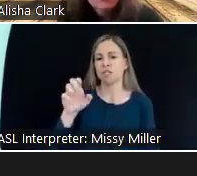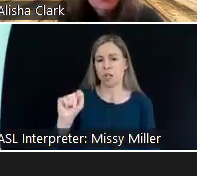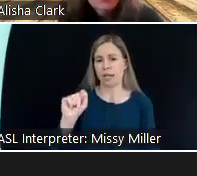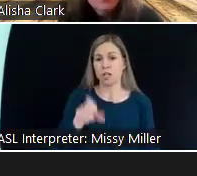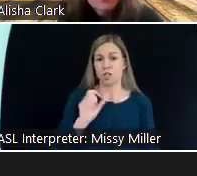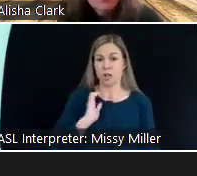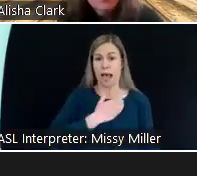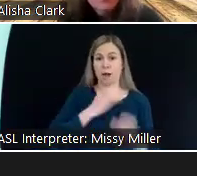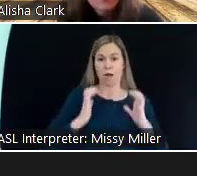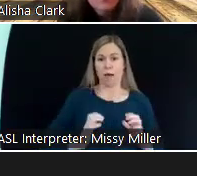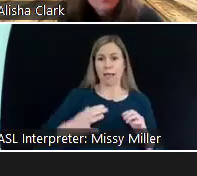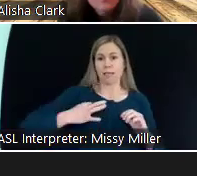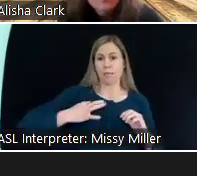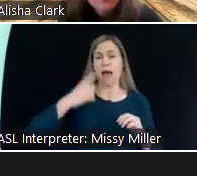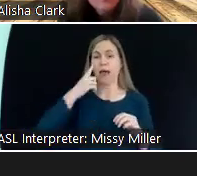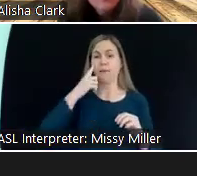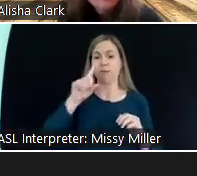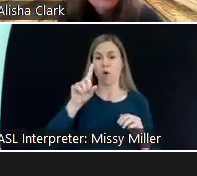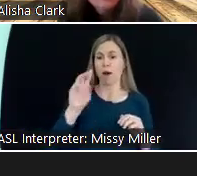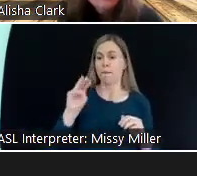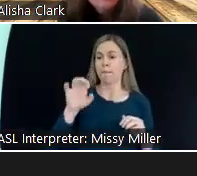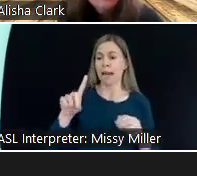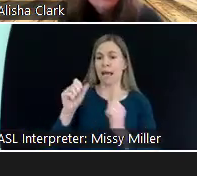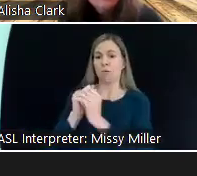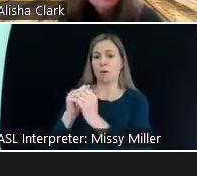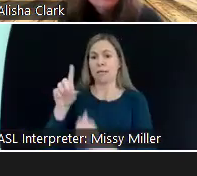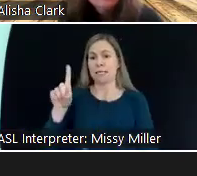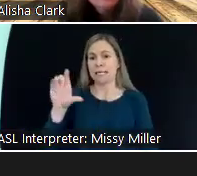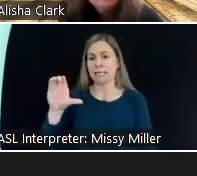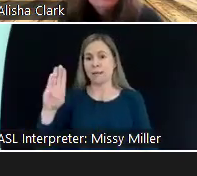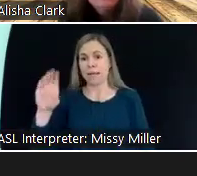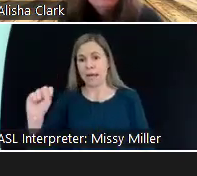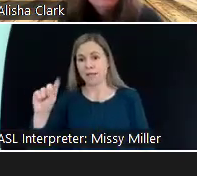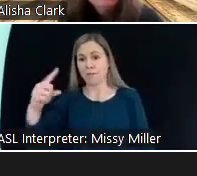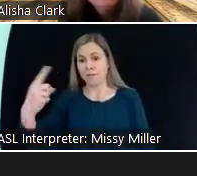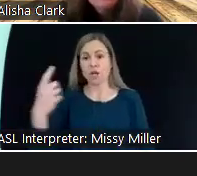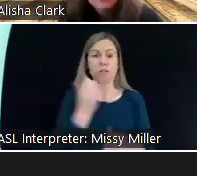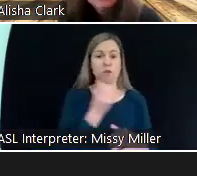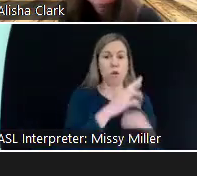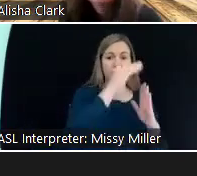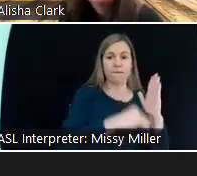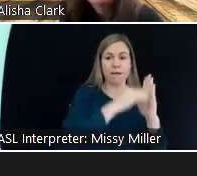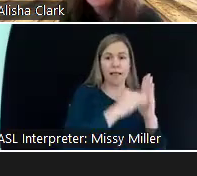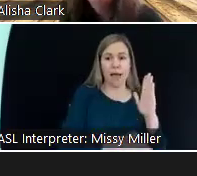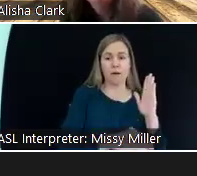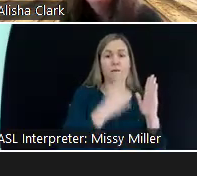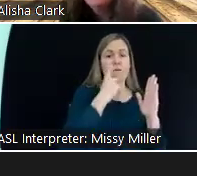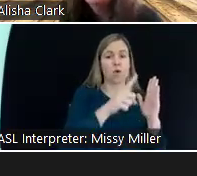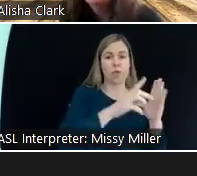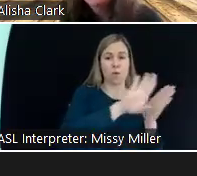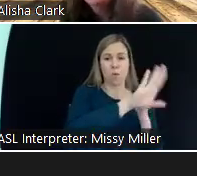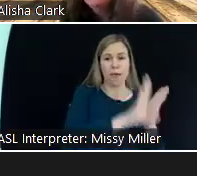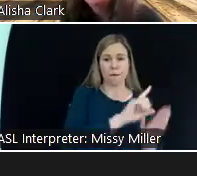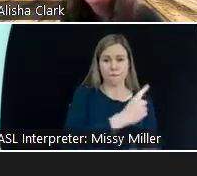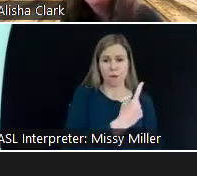Medicaid with DCBS first or get their assessment for waiver completed first? So you have to apply